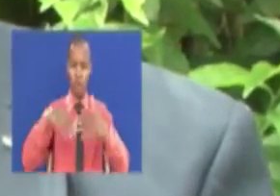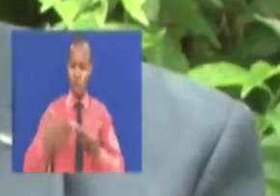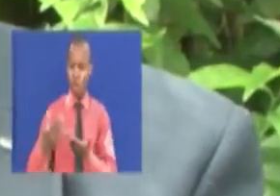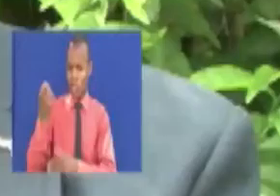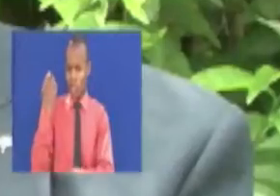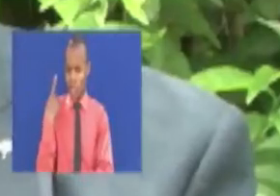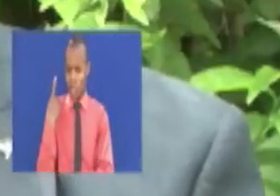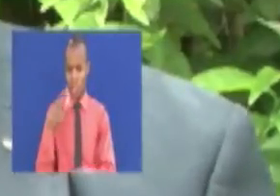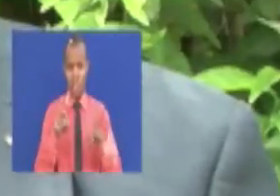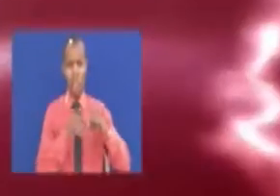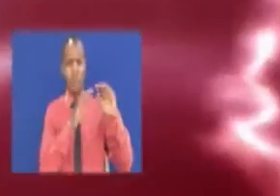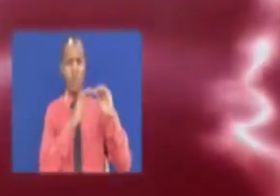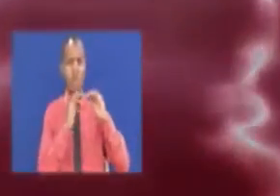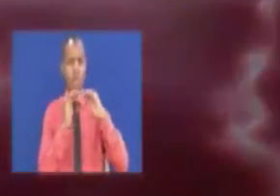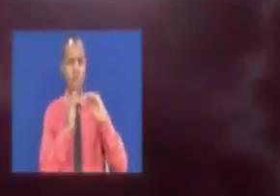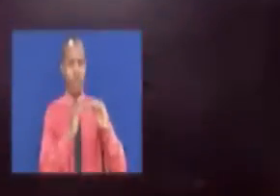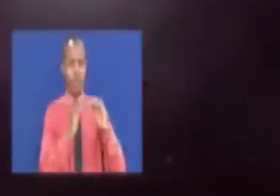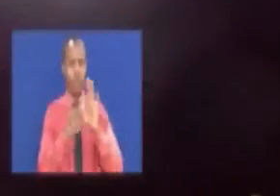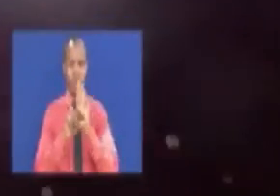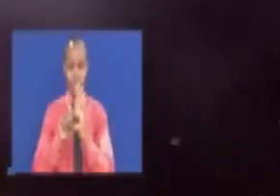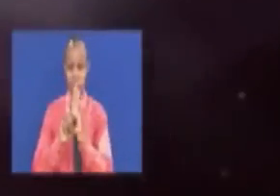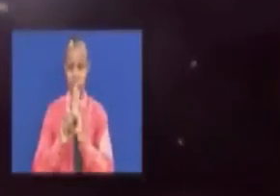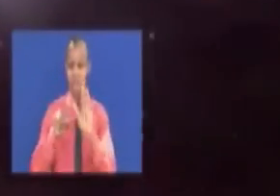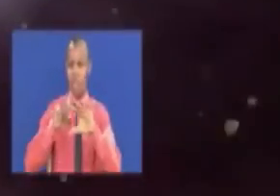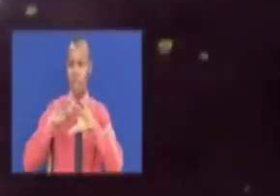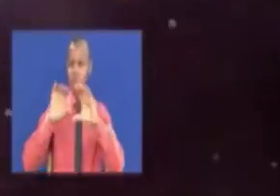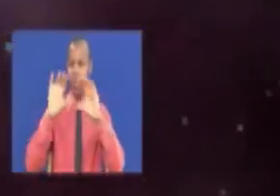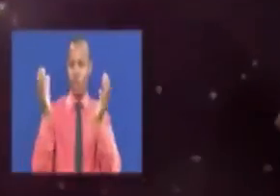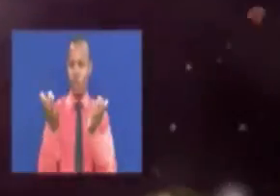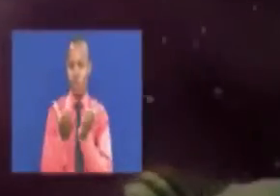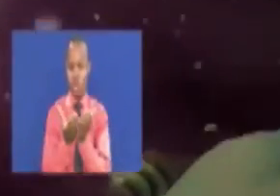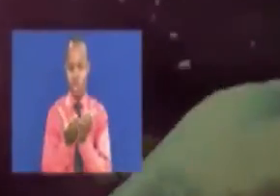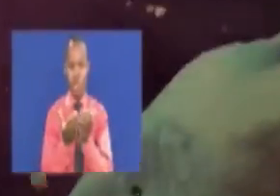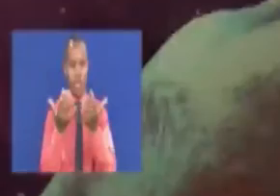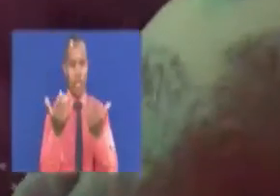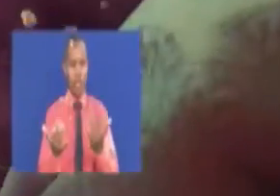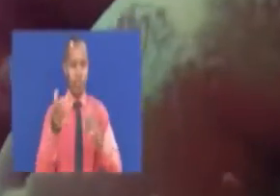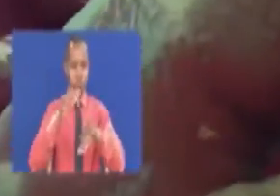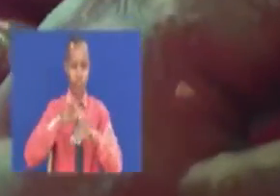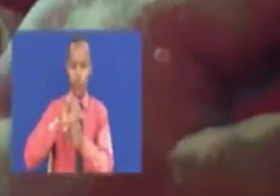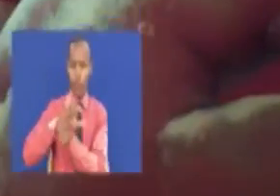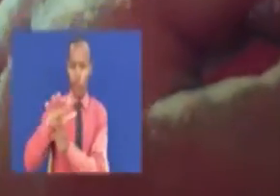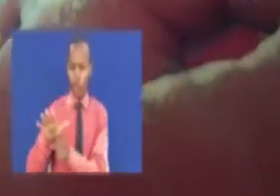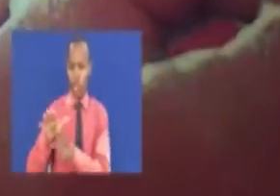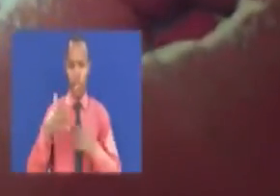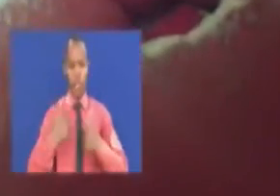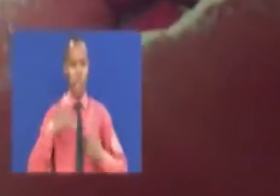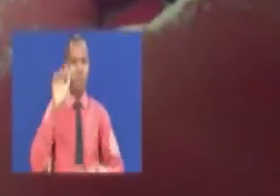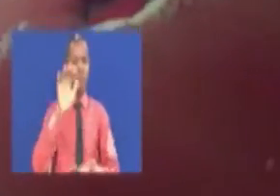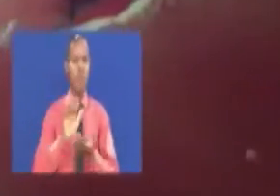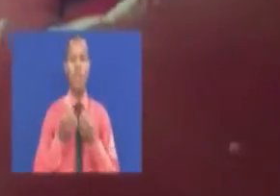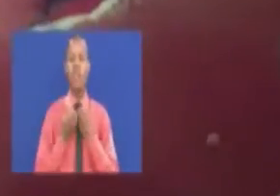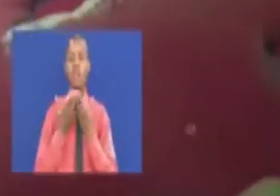understanding and levels of performance. And as the world grapples with the coronavirus disease, there is less information on persons